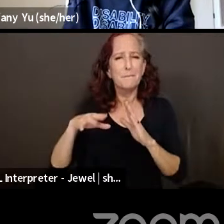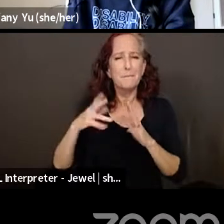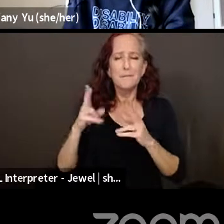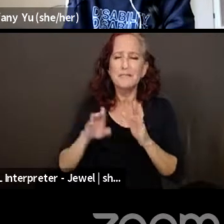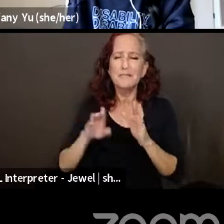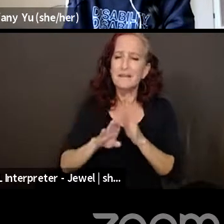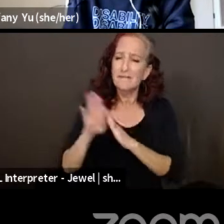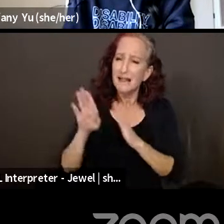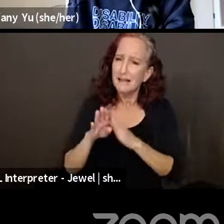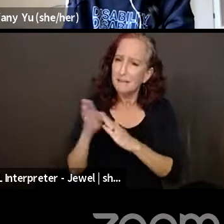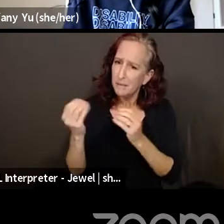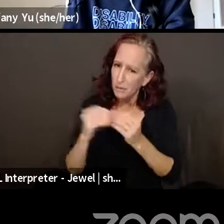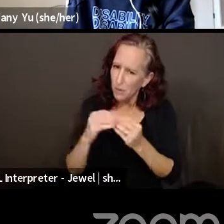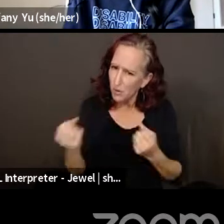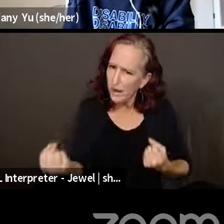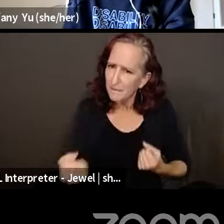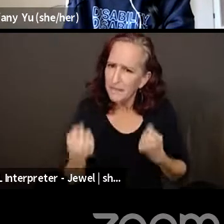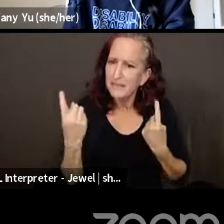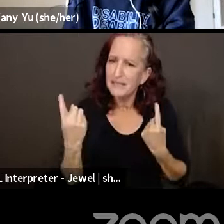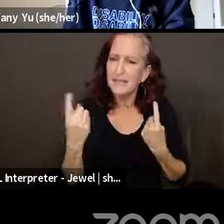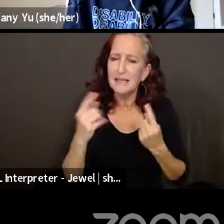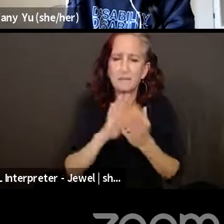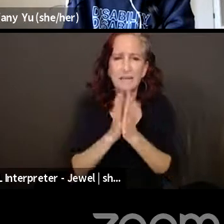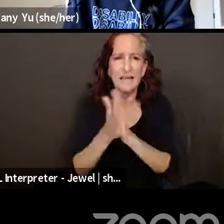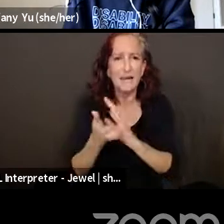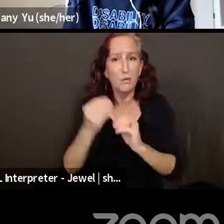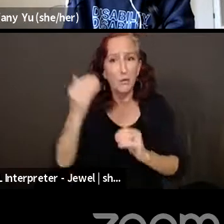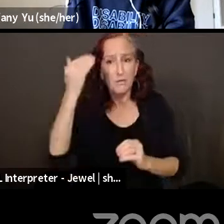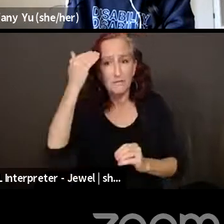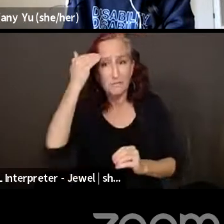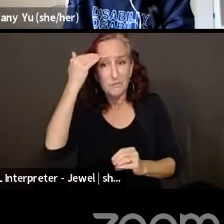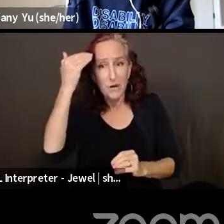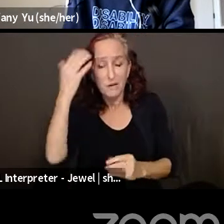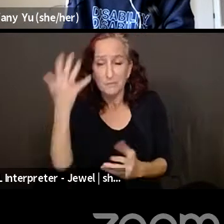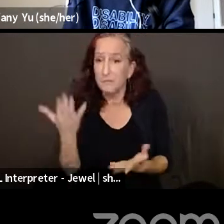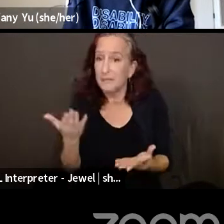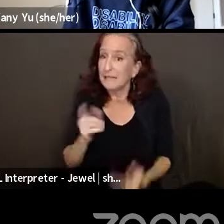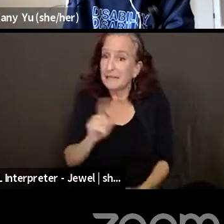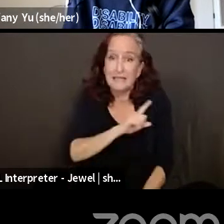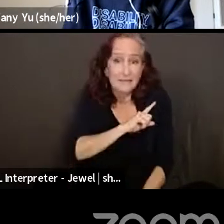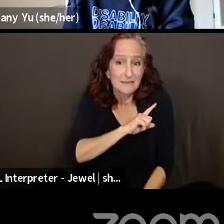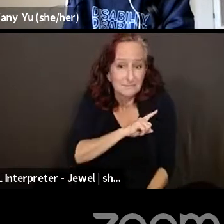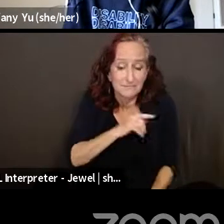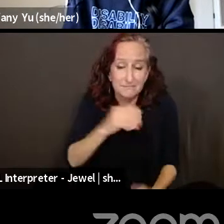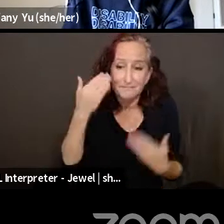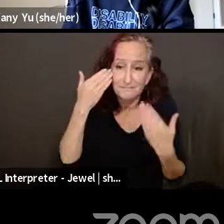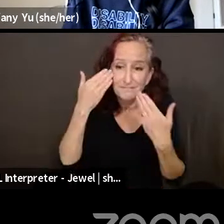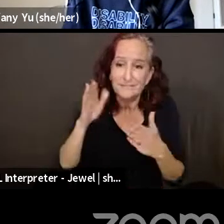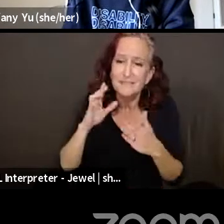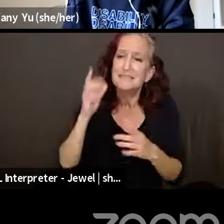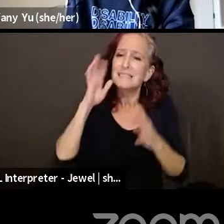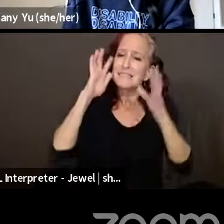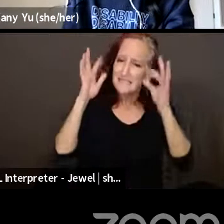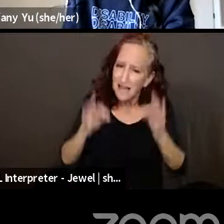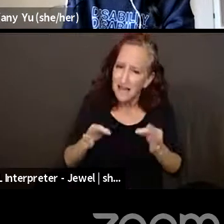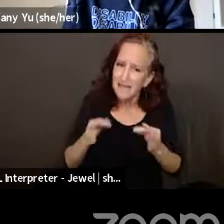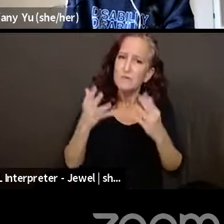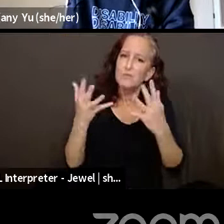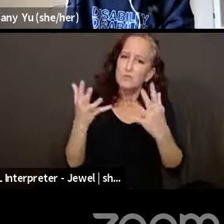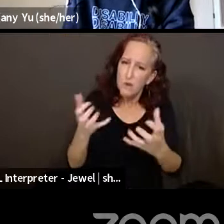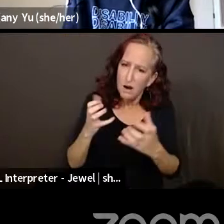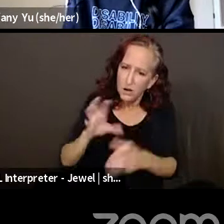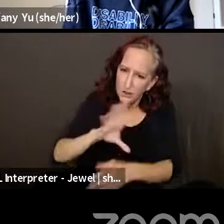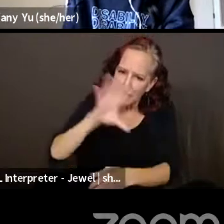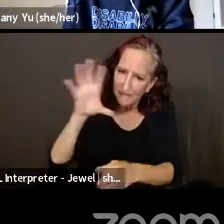empathy or became more aware or guilt or decided they want to impact humans doing the work around equity,